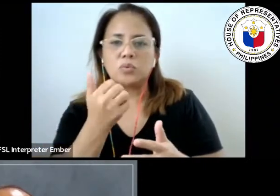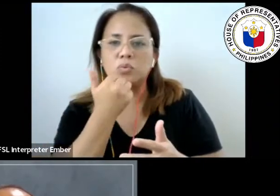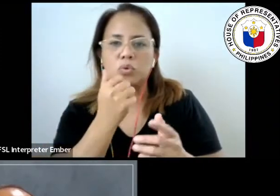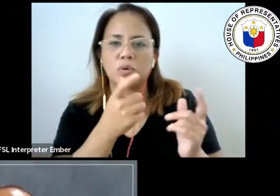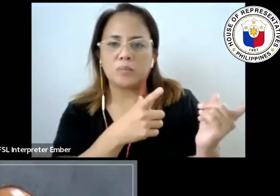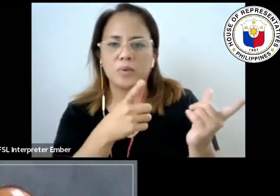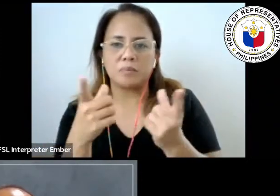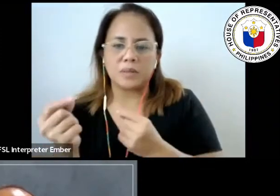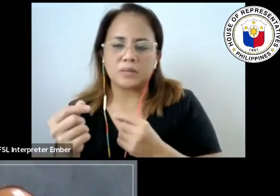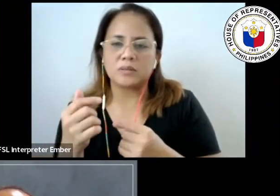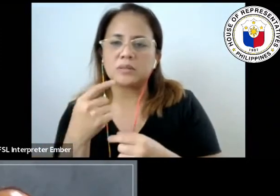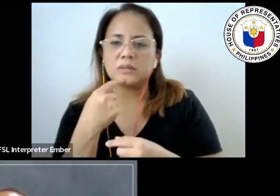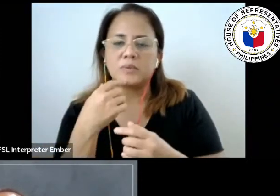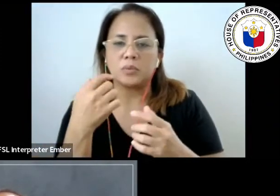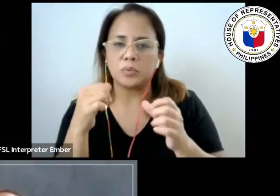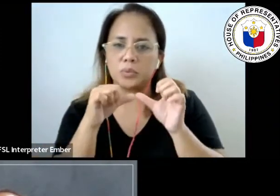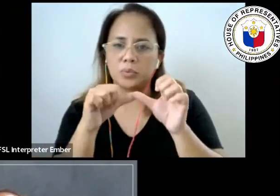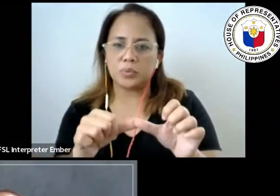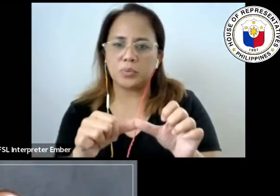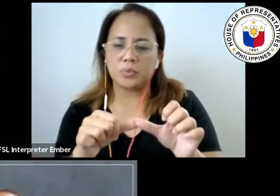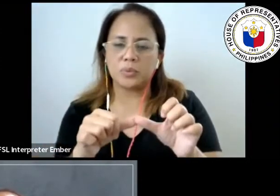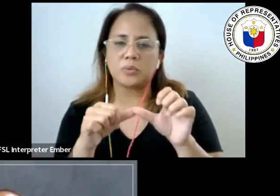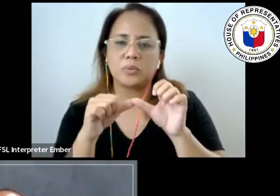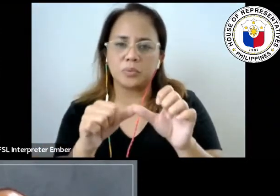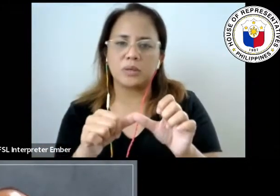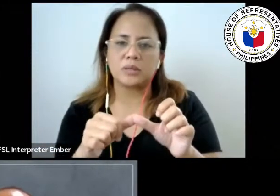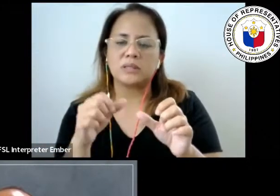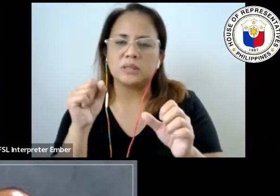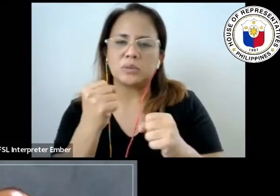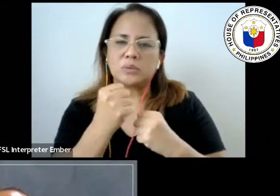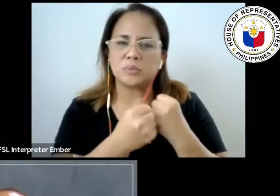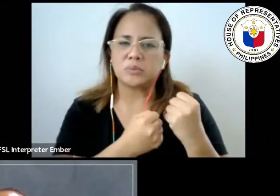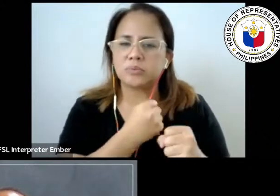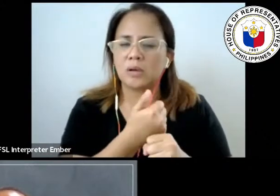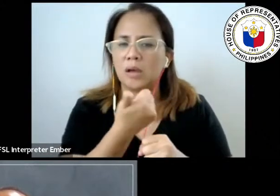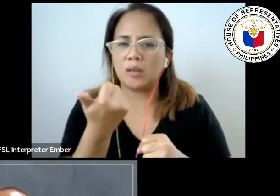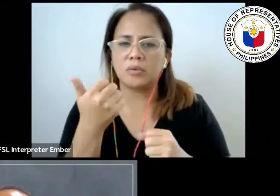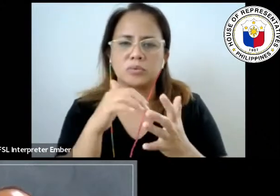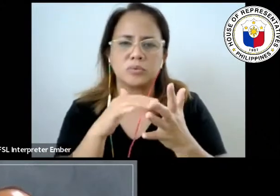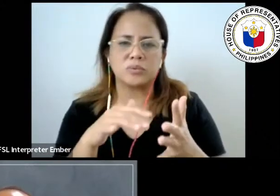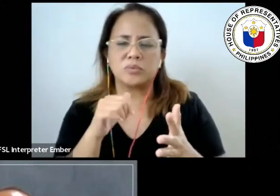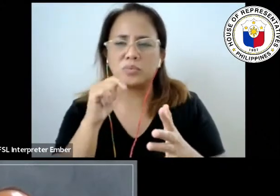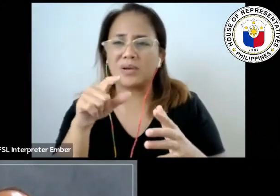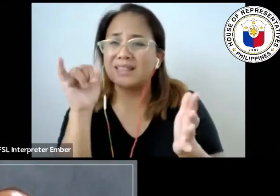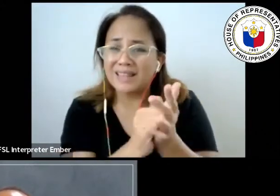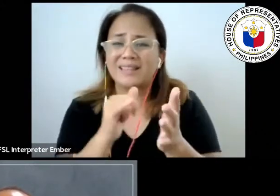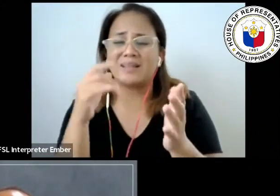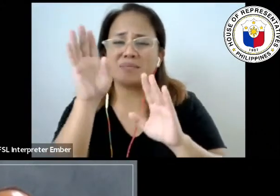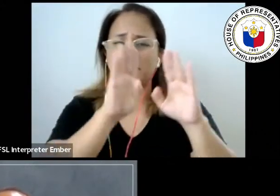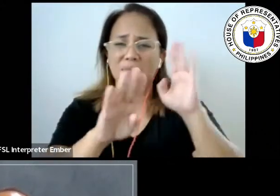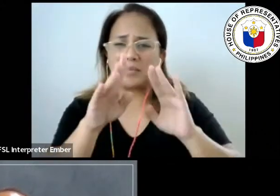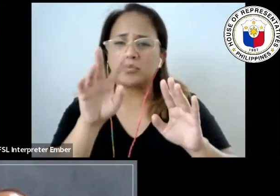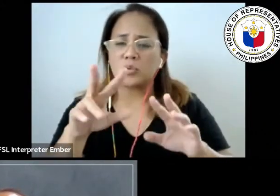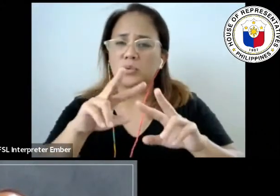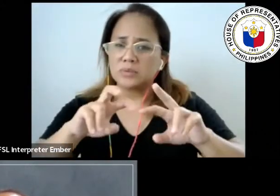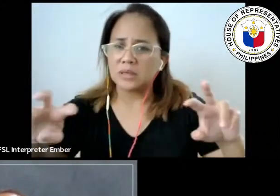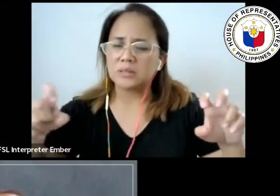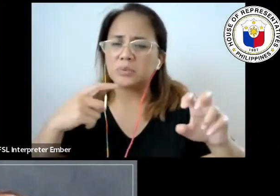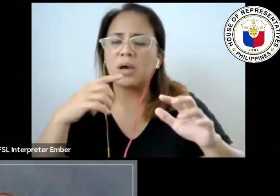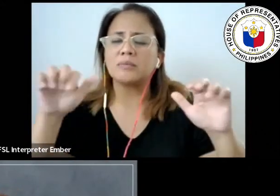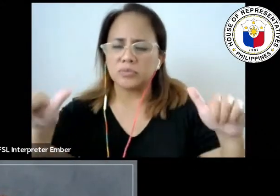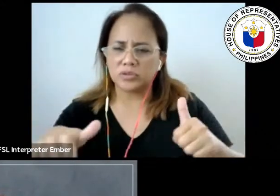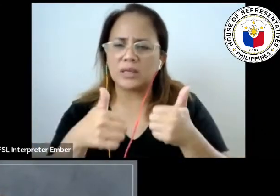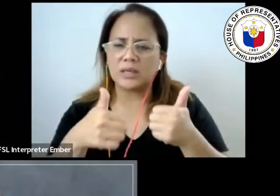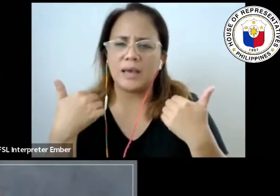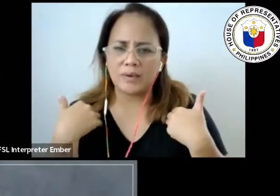implementation. You're saying, let's continue, though nagsasuffer yung ibang estudyante, because that's the bottom line. Your own study said that there are